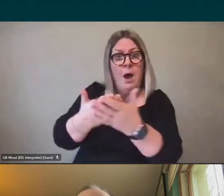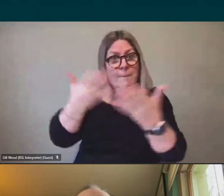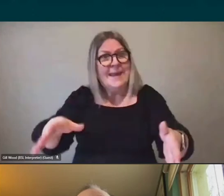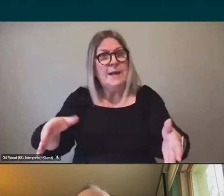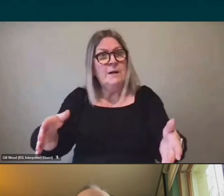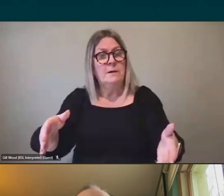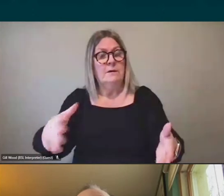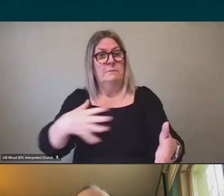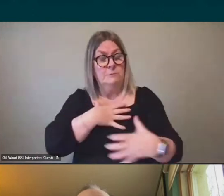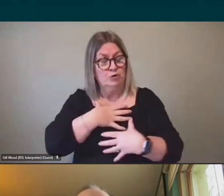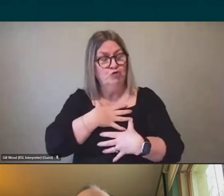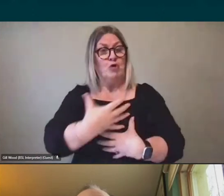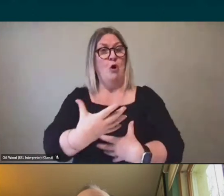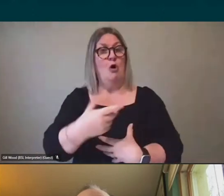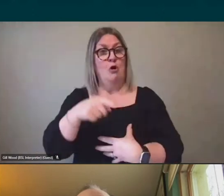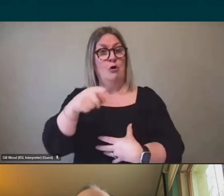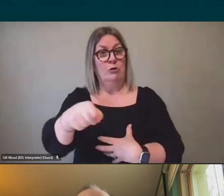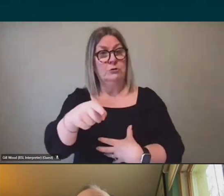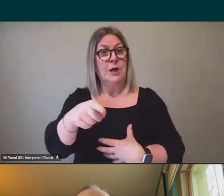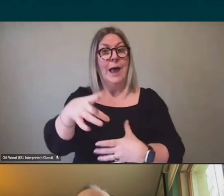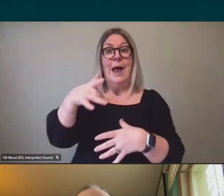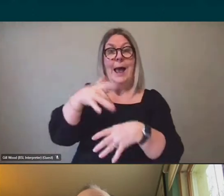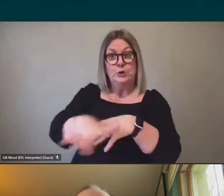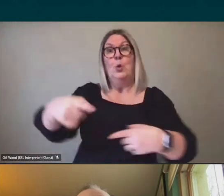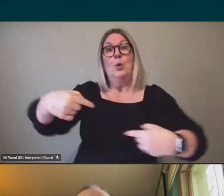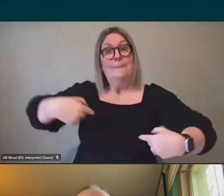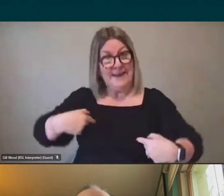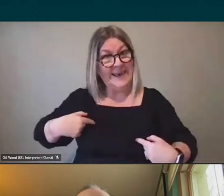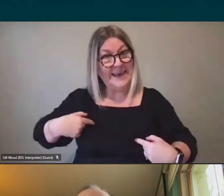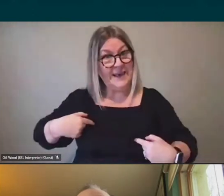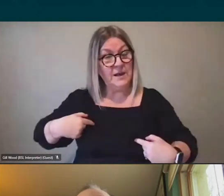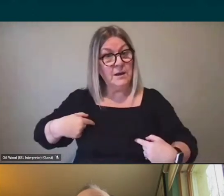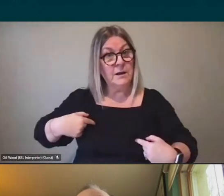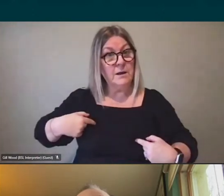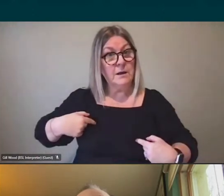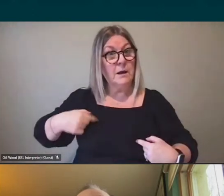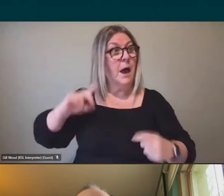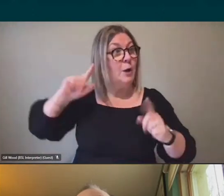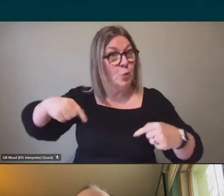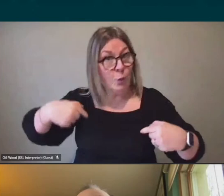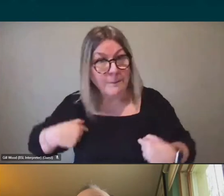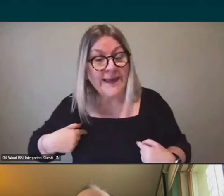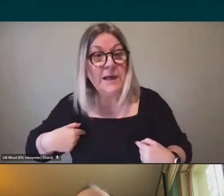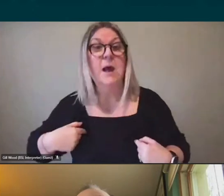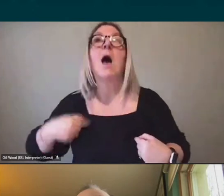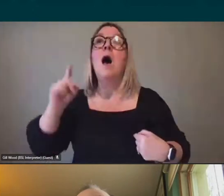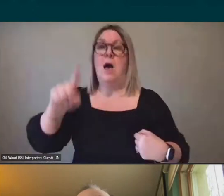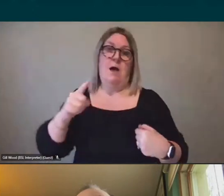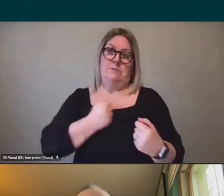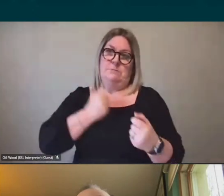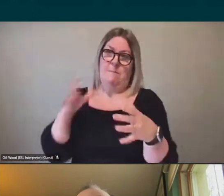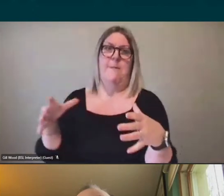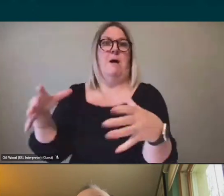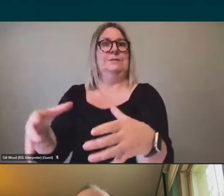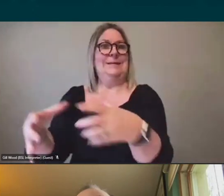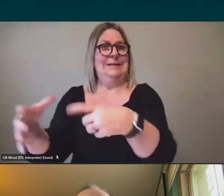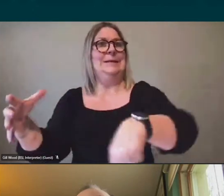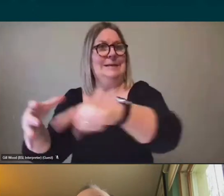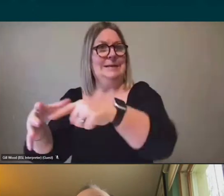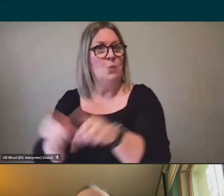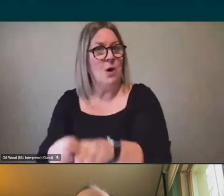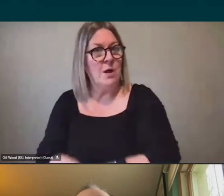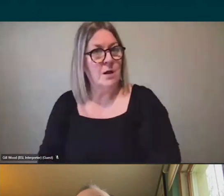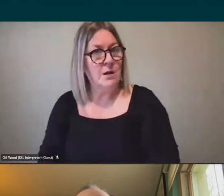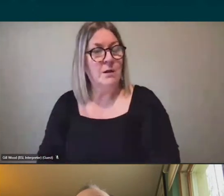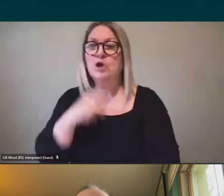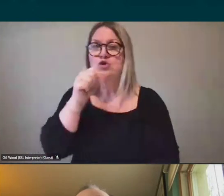Renegotiations and discussions which have excluded me and again left out the largest party. This is neither collaboration